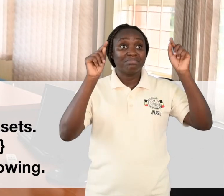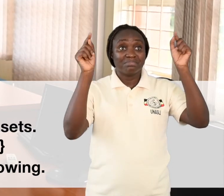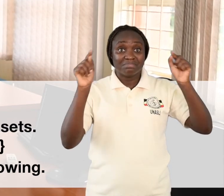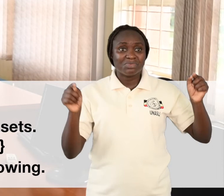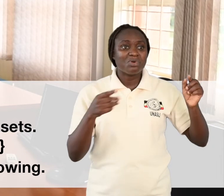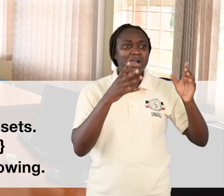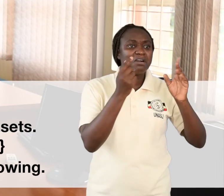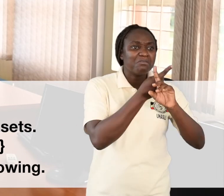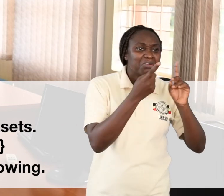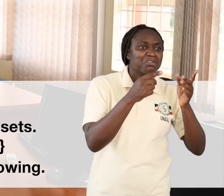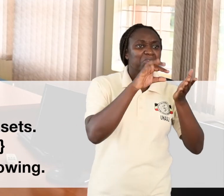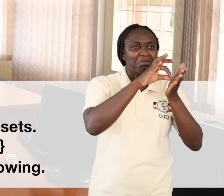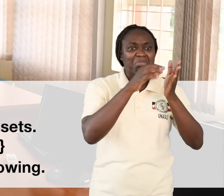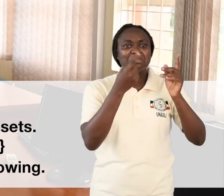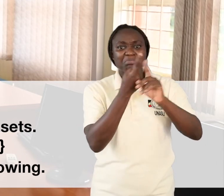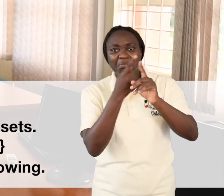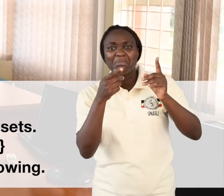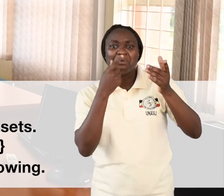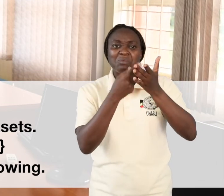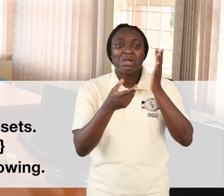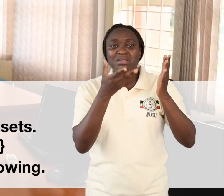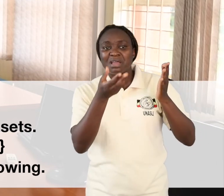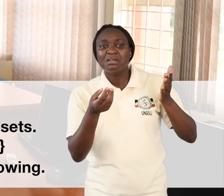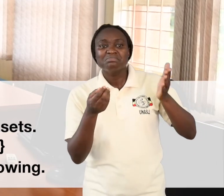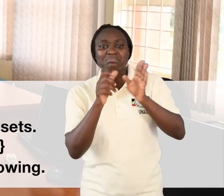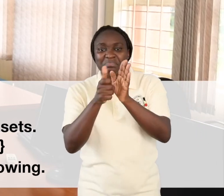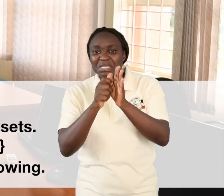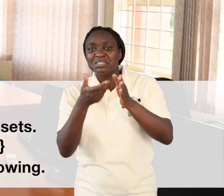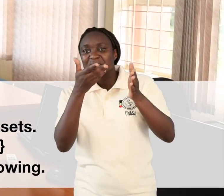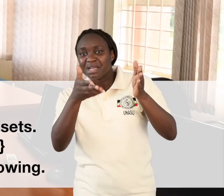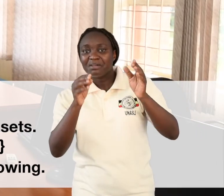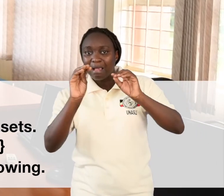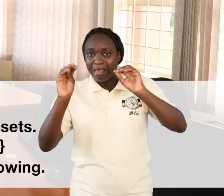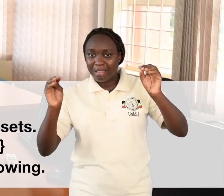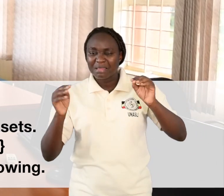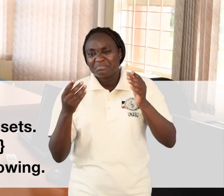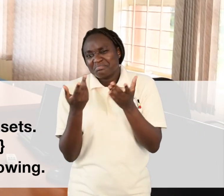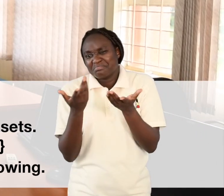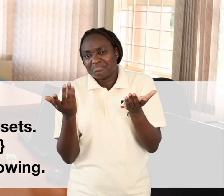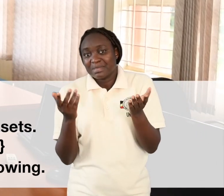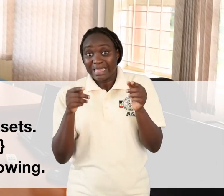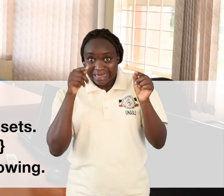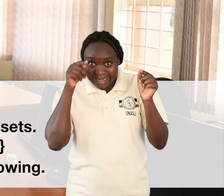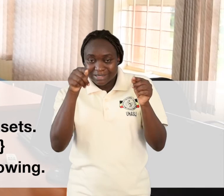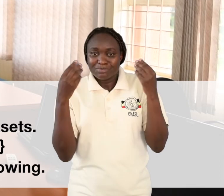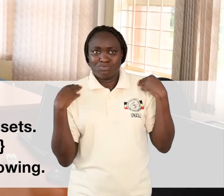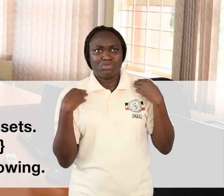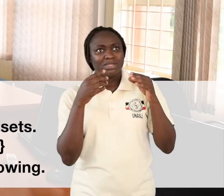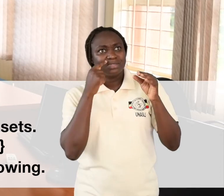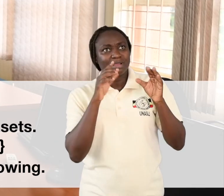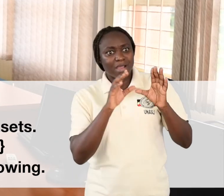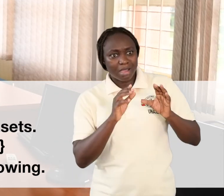plants. So you will then form subsets from the set you've drawn.